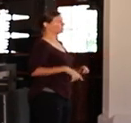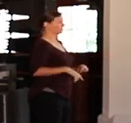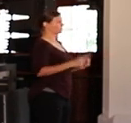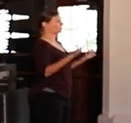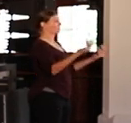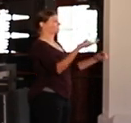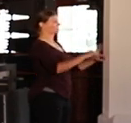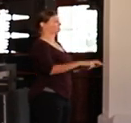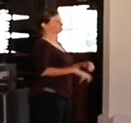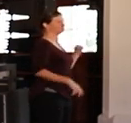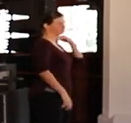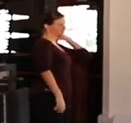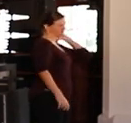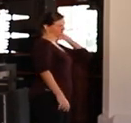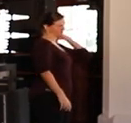can be seated. Thank you.